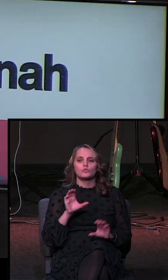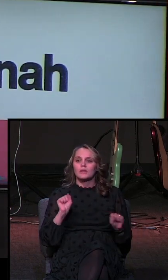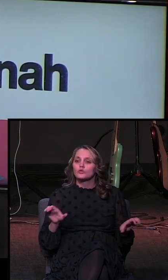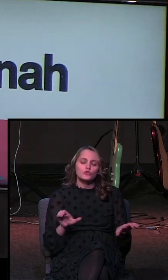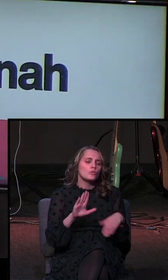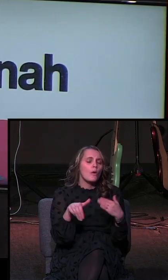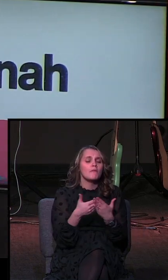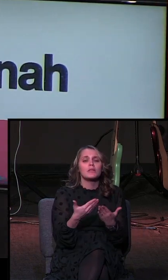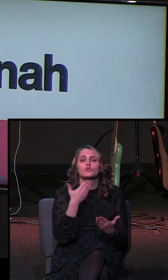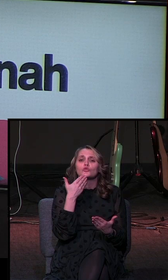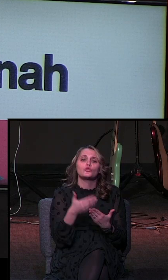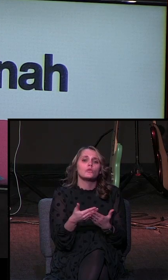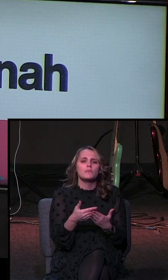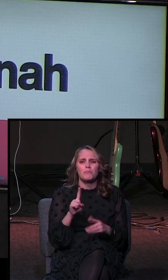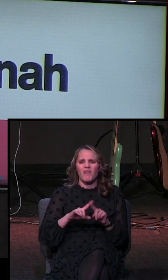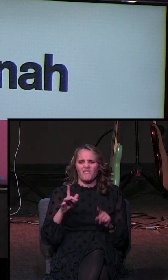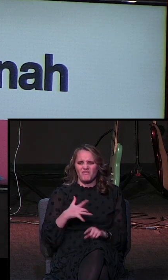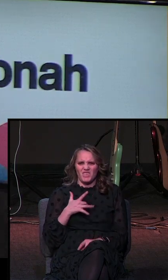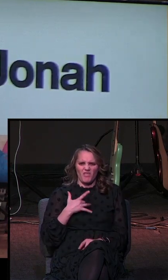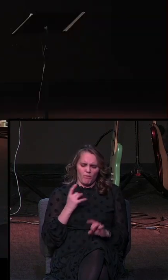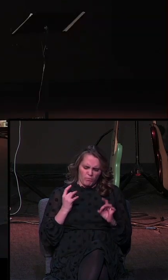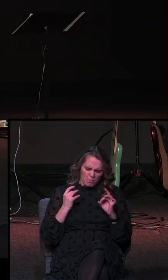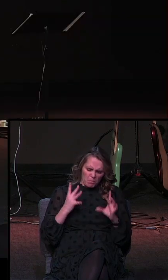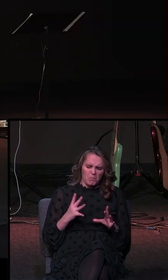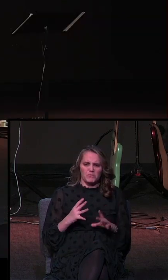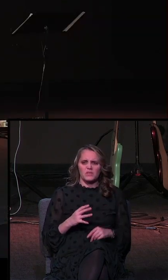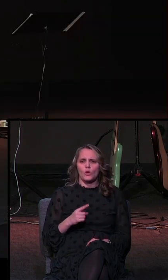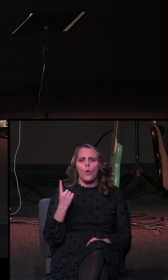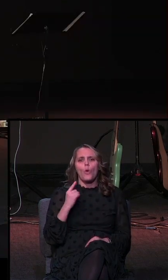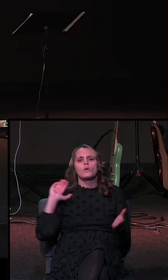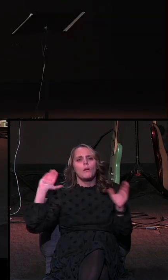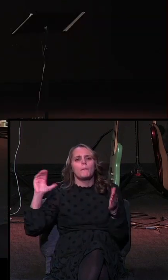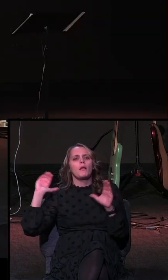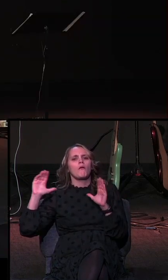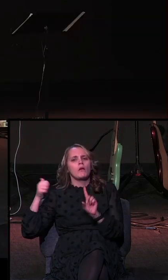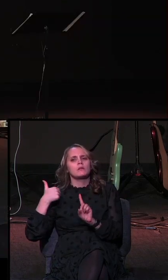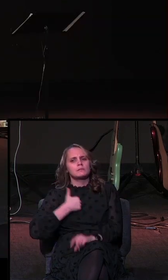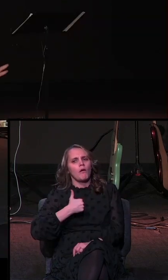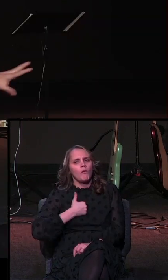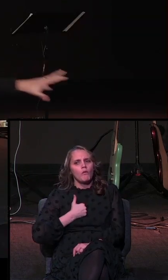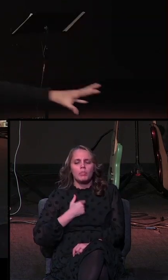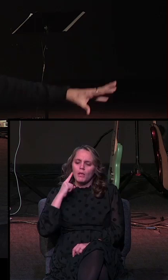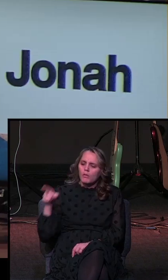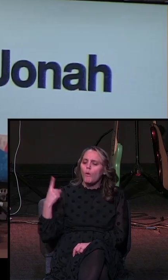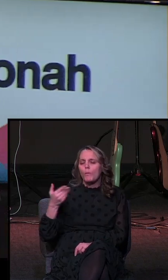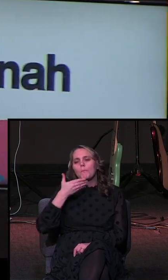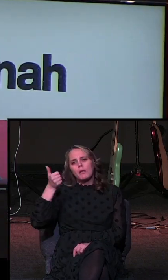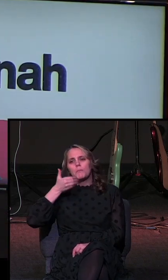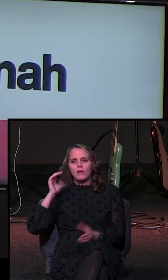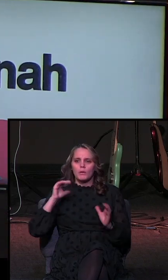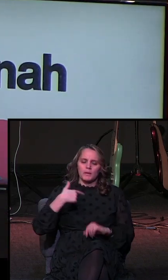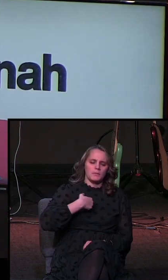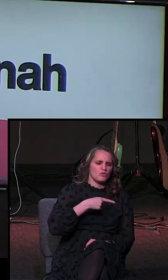still miserable. You're constantly comparing yourself to these people who you feel like are getting a better deal than you. You're angry about this group of people and